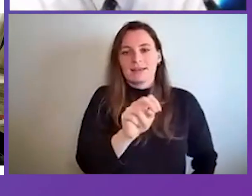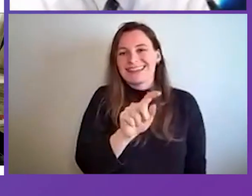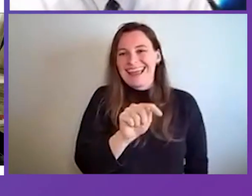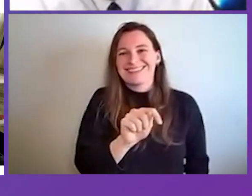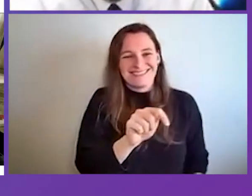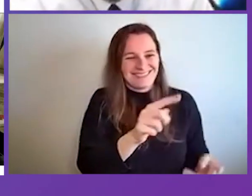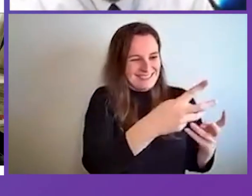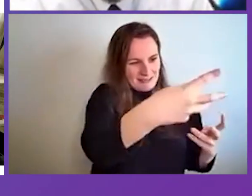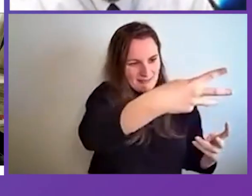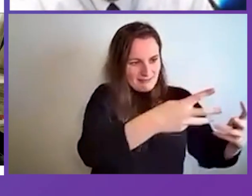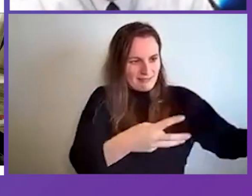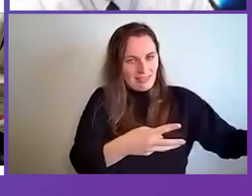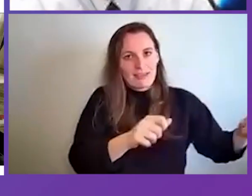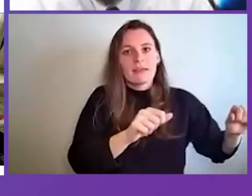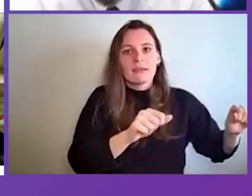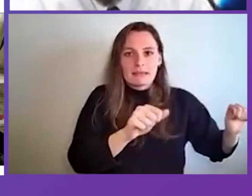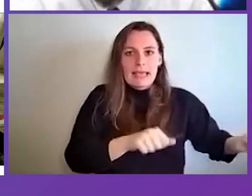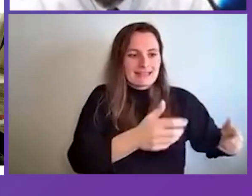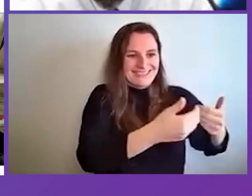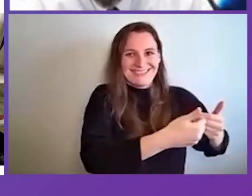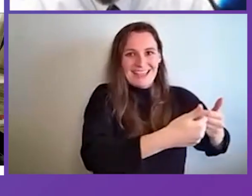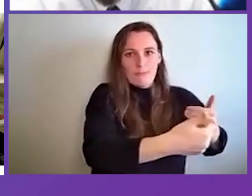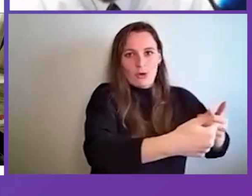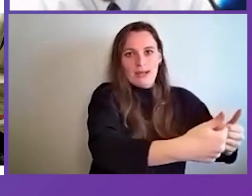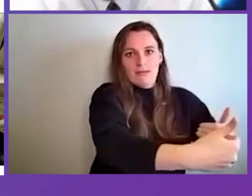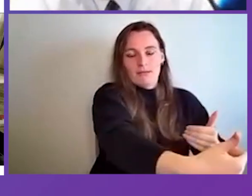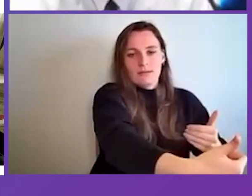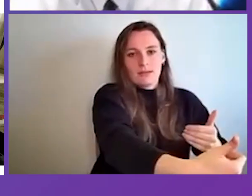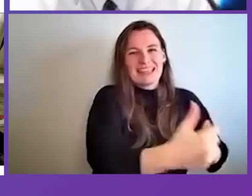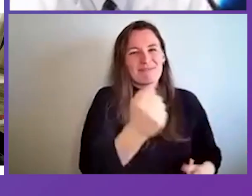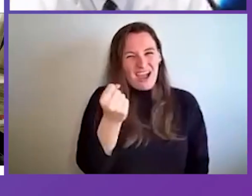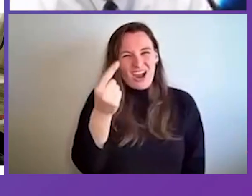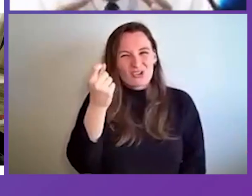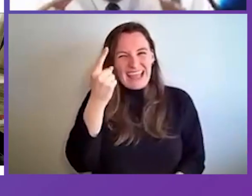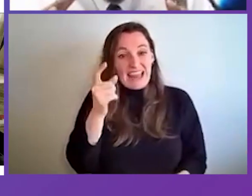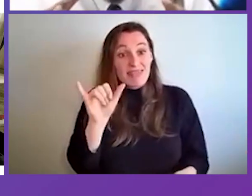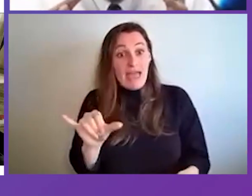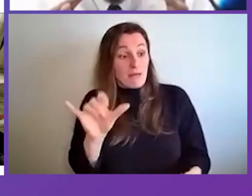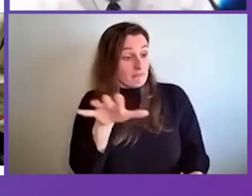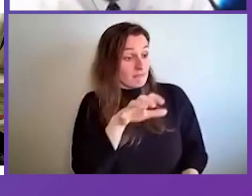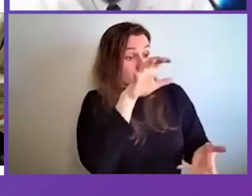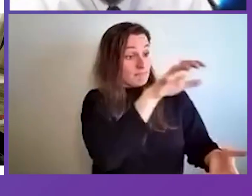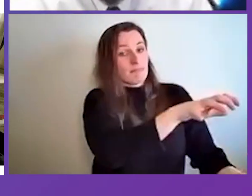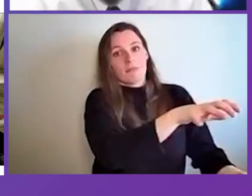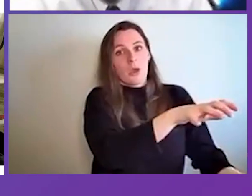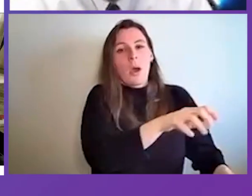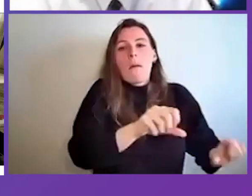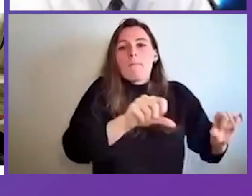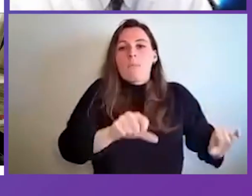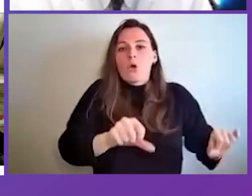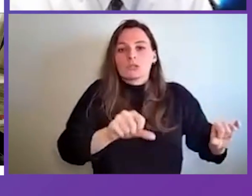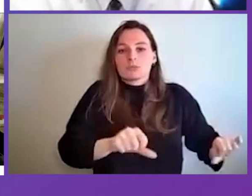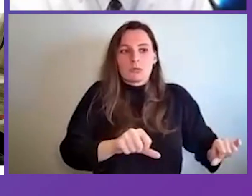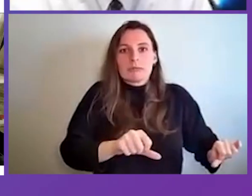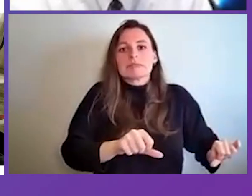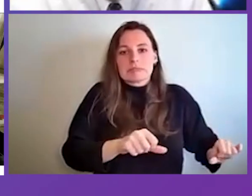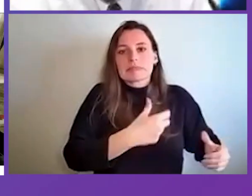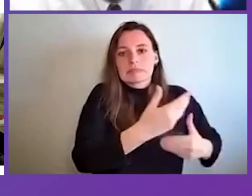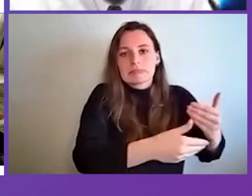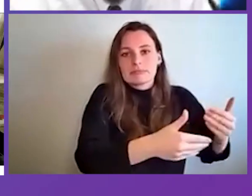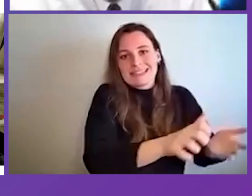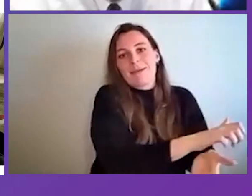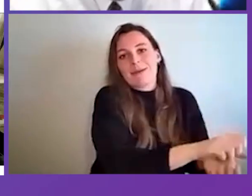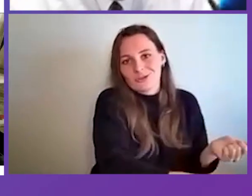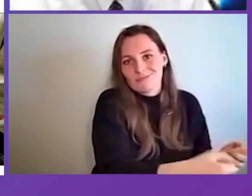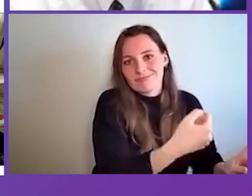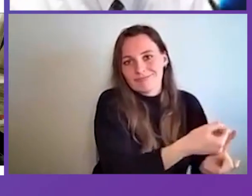space, but there seems to be more chances of damage during bulk loading. Part of the